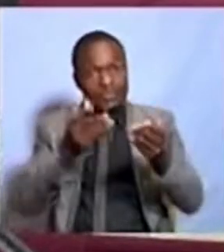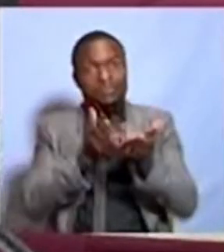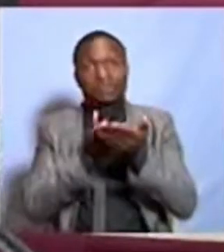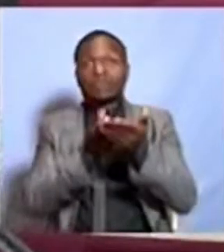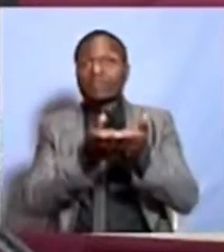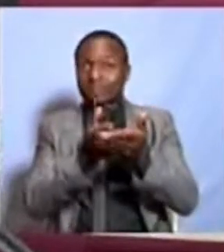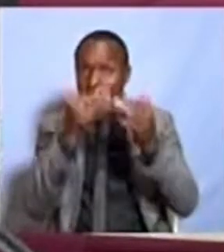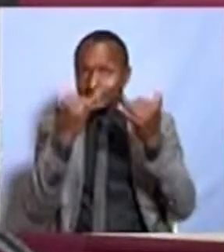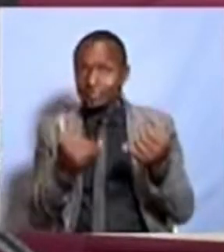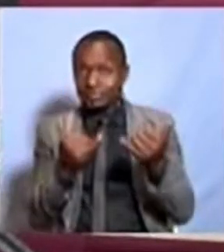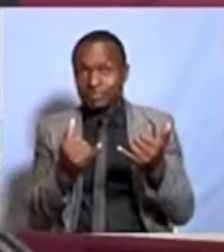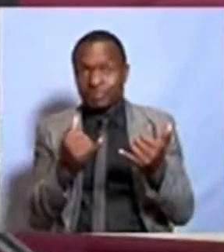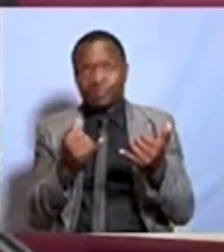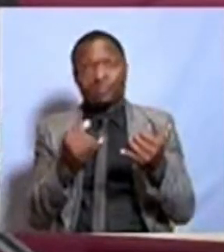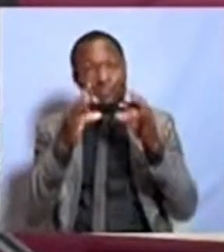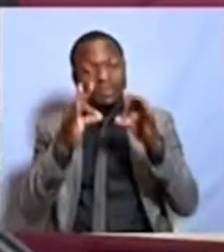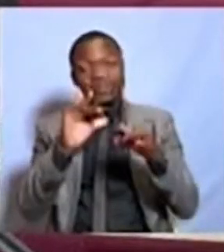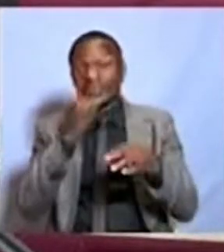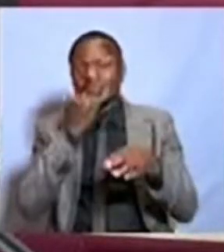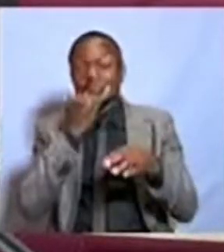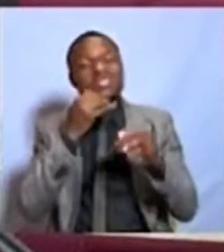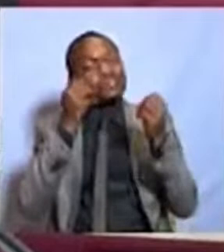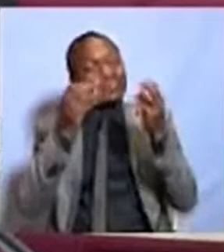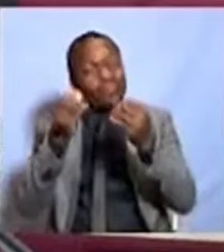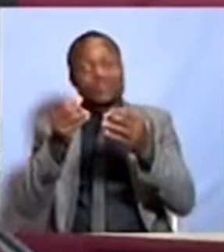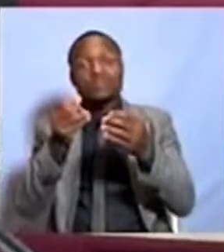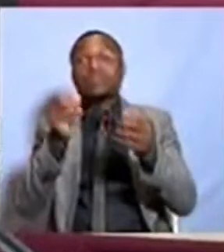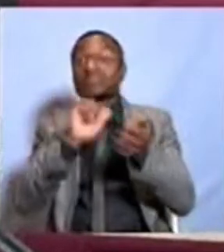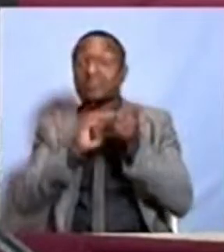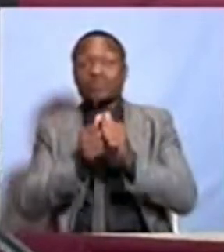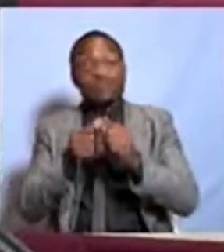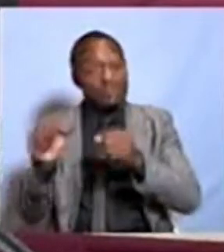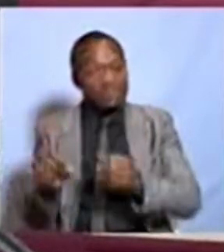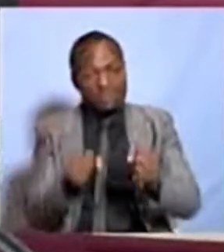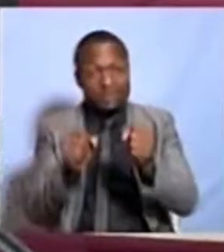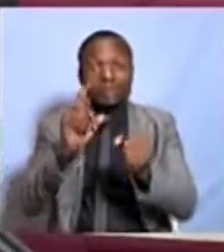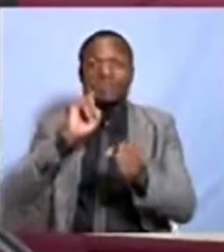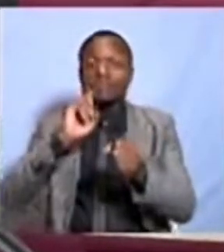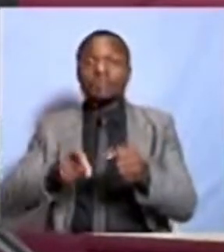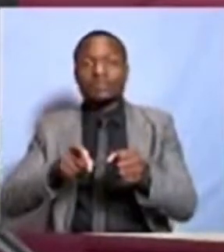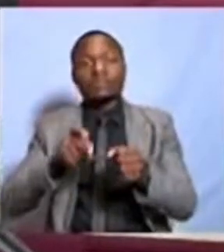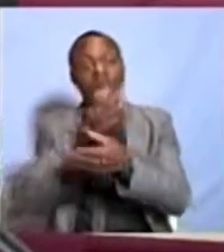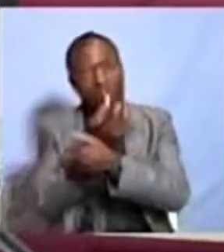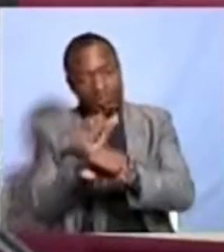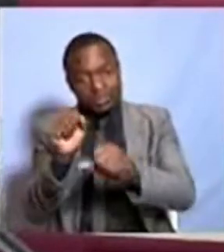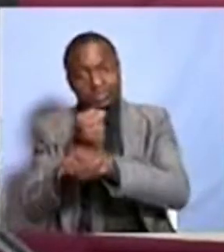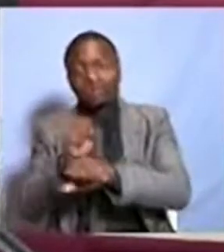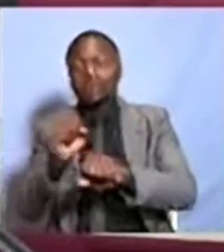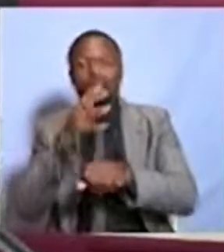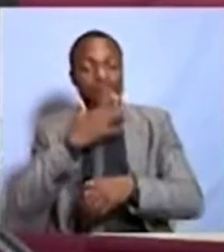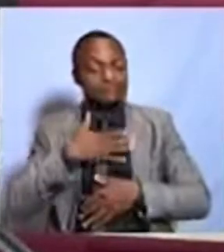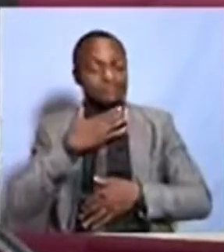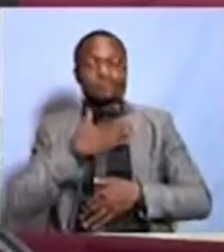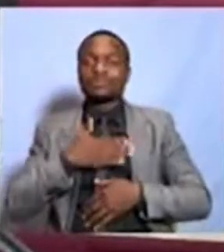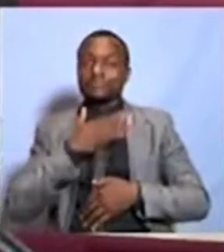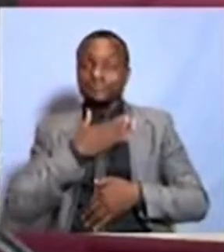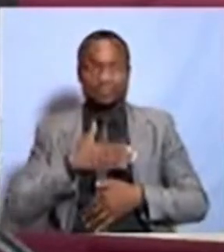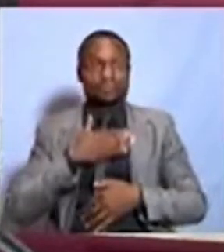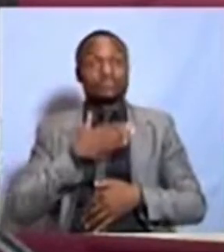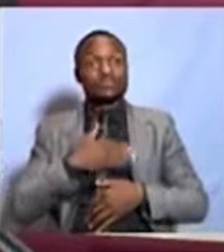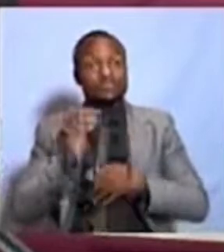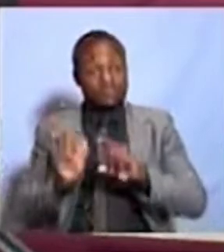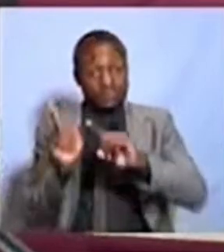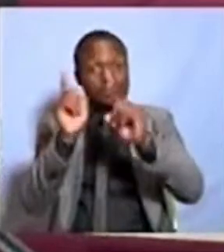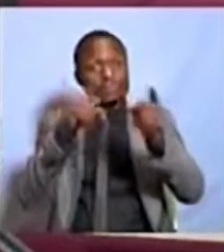in terms of where we have gone wrong, there's so many loopholes in the system that we need to look at. Like I'm saying, please go